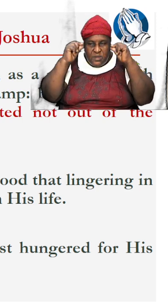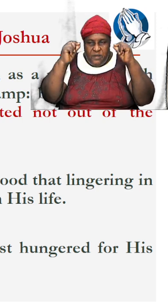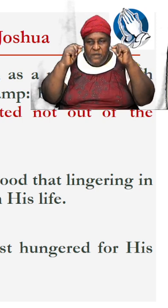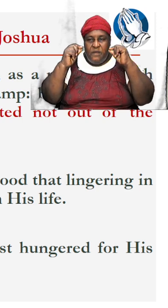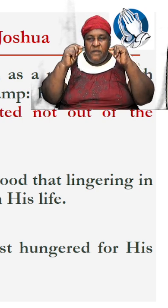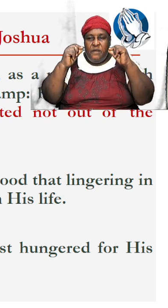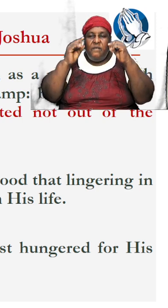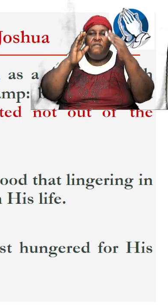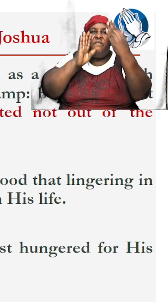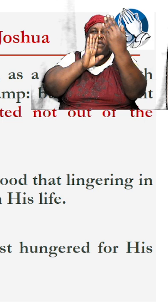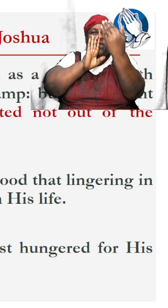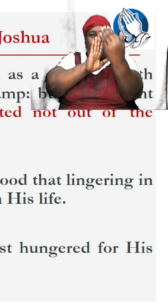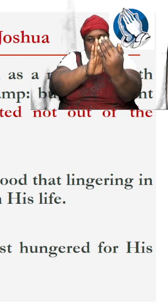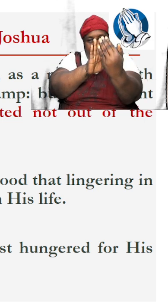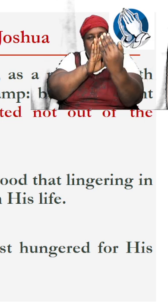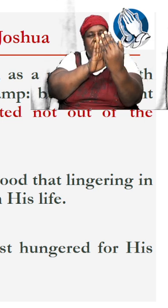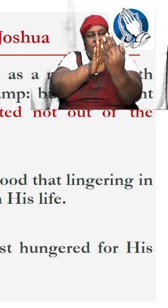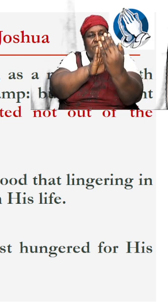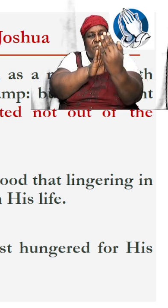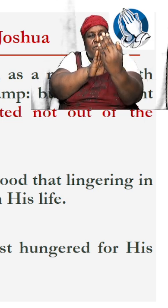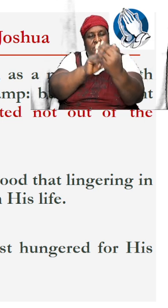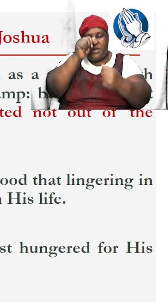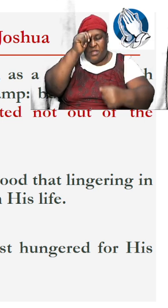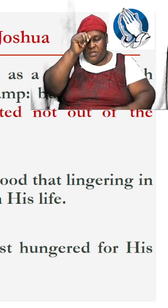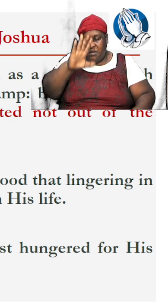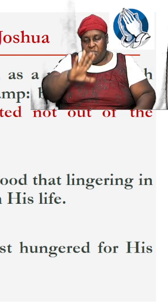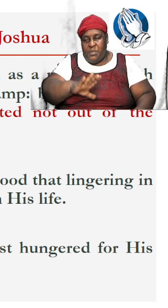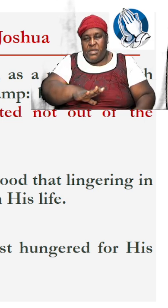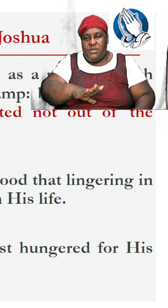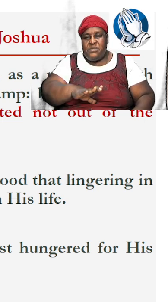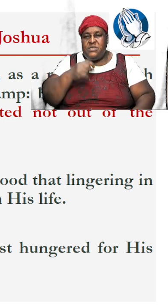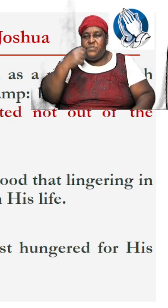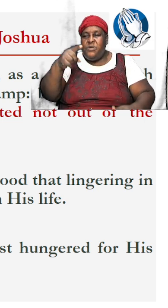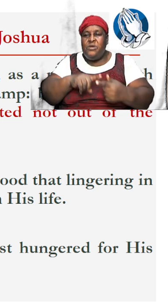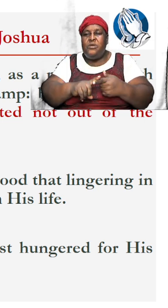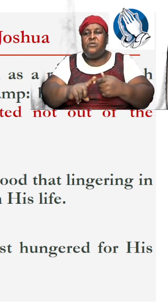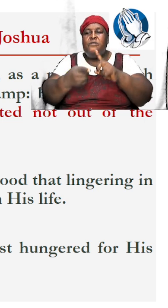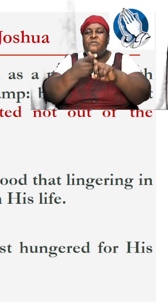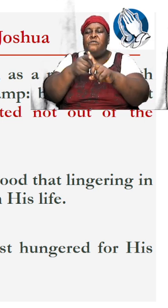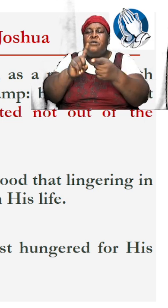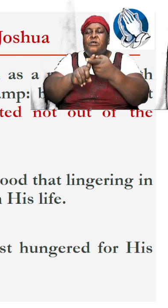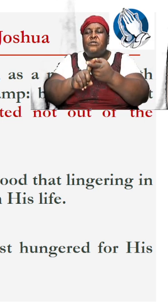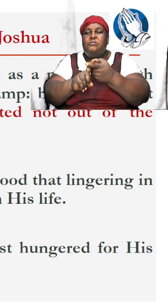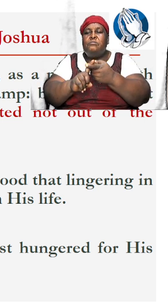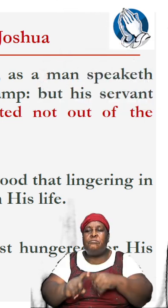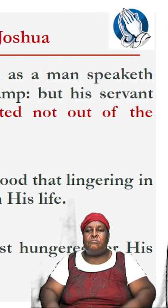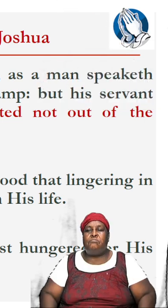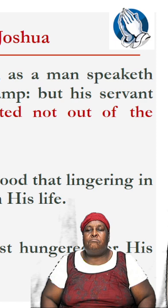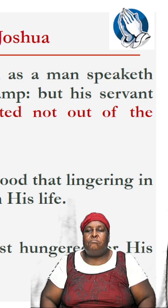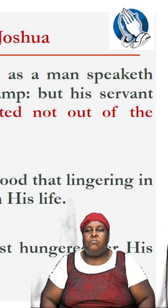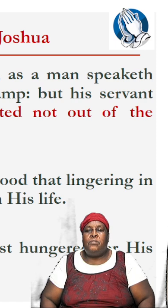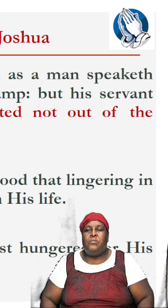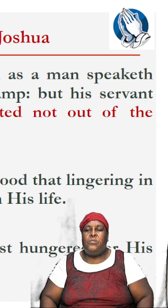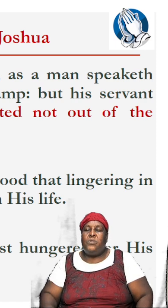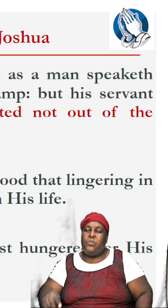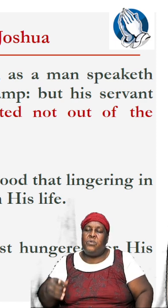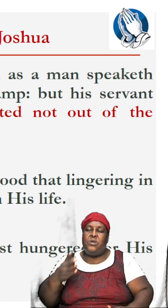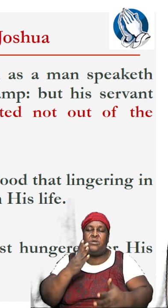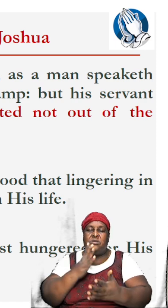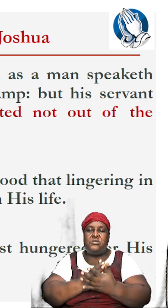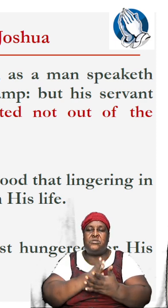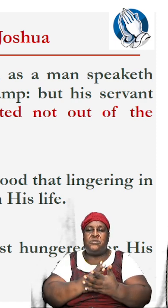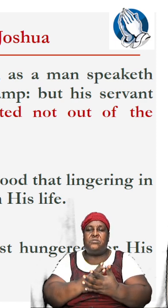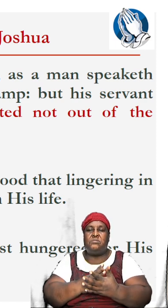to face, as a man speaketh unto his friends. Now let me give you a little background, because where we stopped was